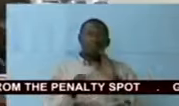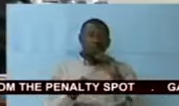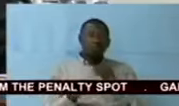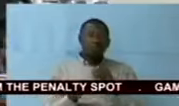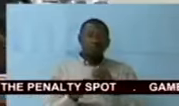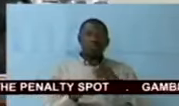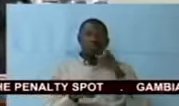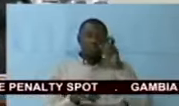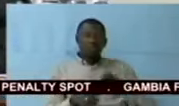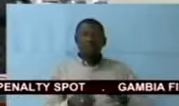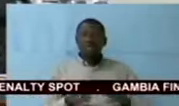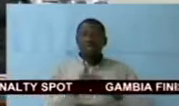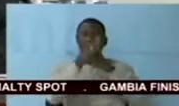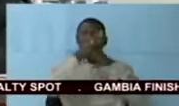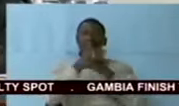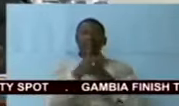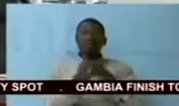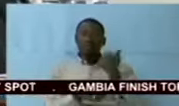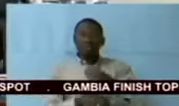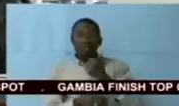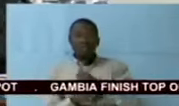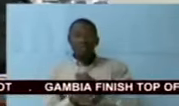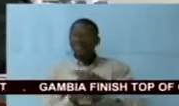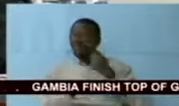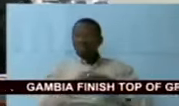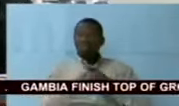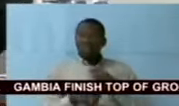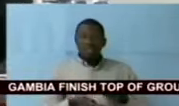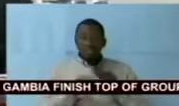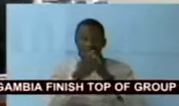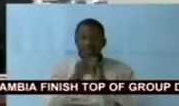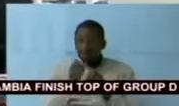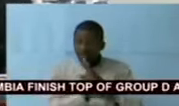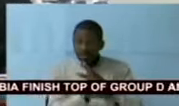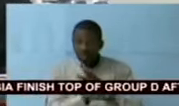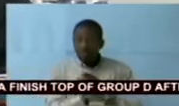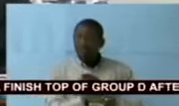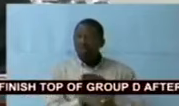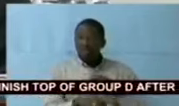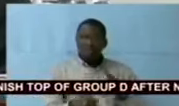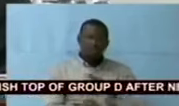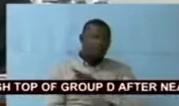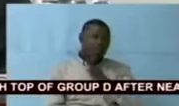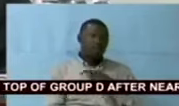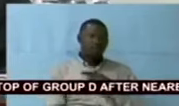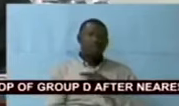any way. As long as they are given instructions, they carry it out.